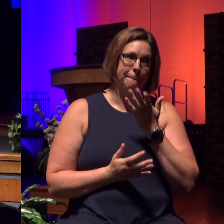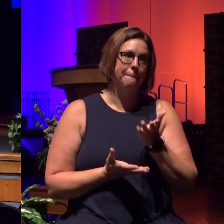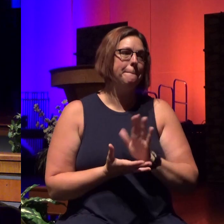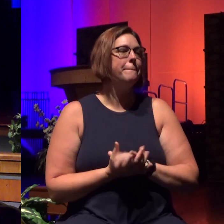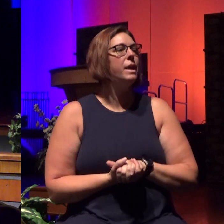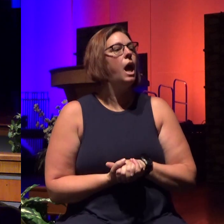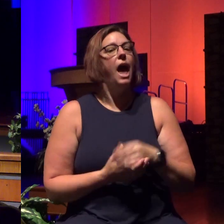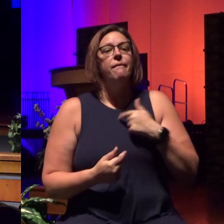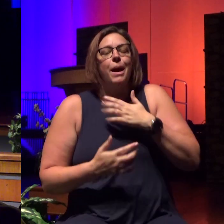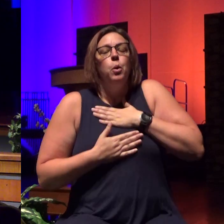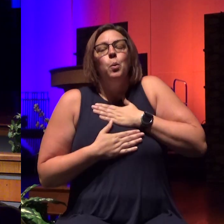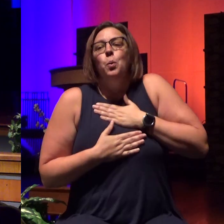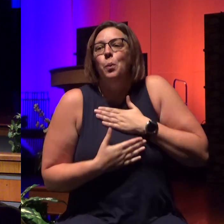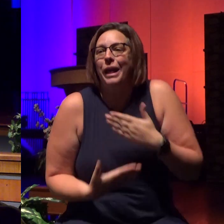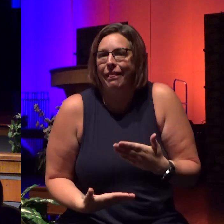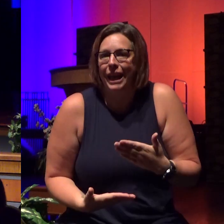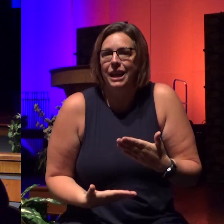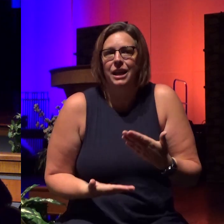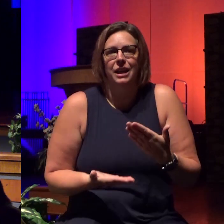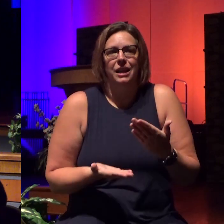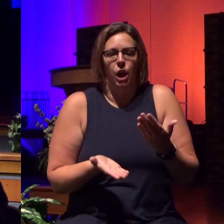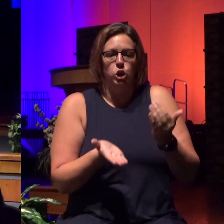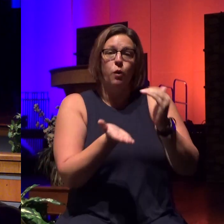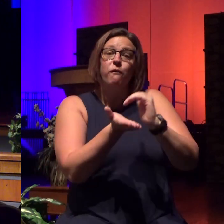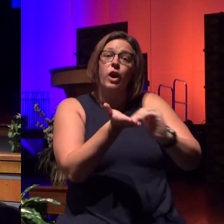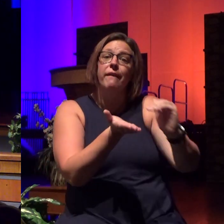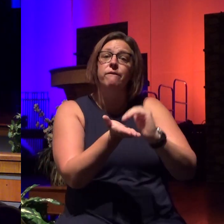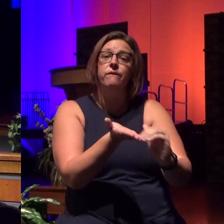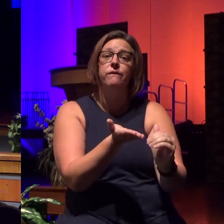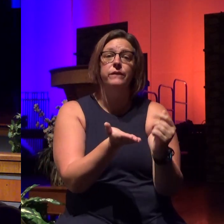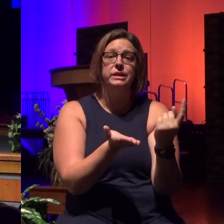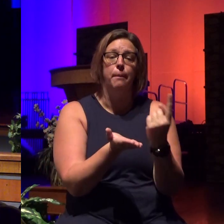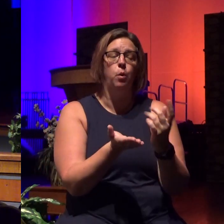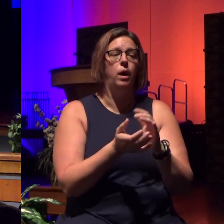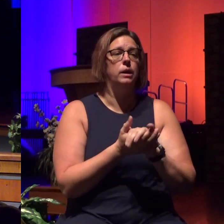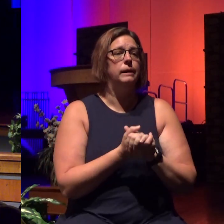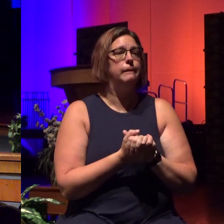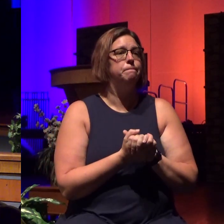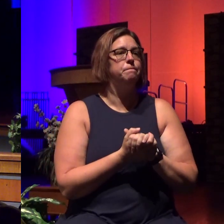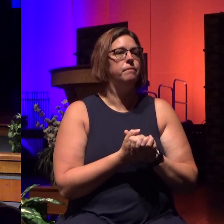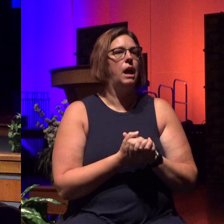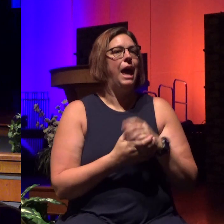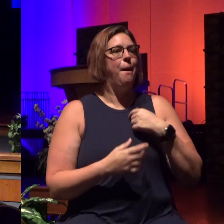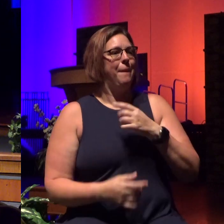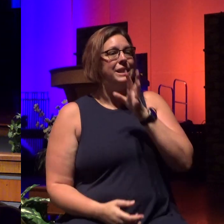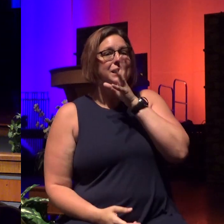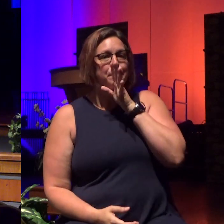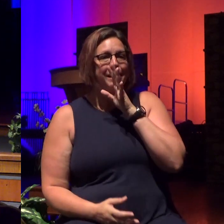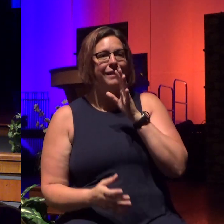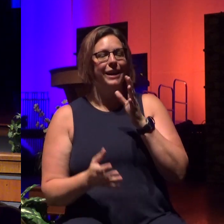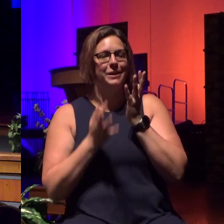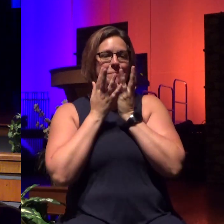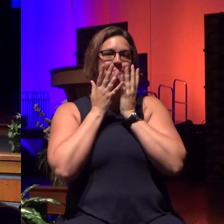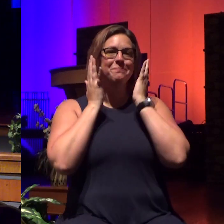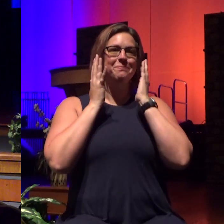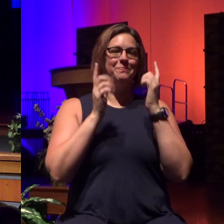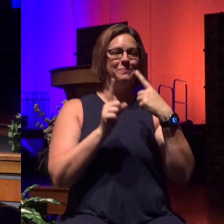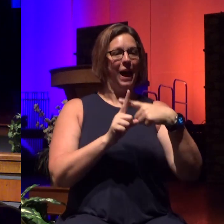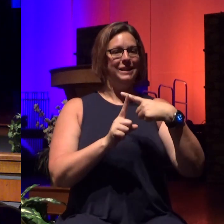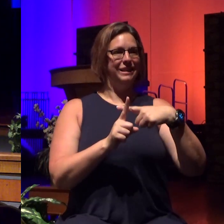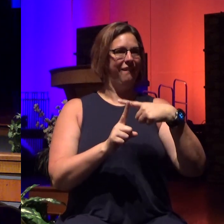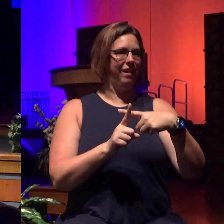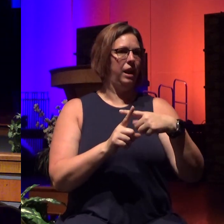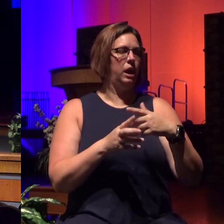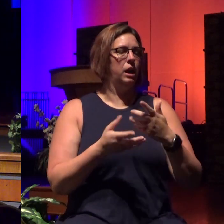Have I been willing to be forgiving? Have I been willing to speak kindly and positively about people? Have